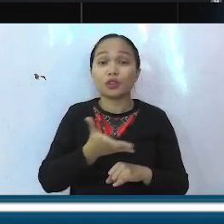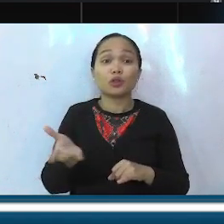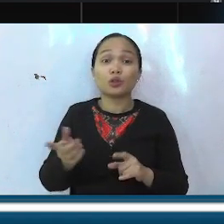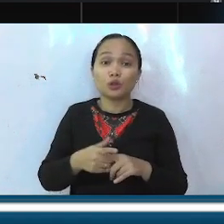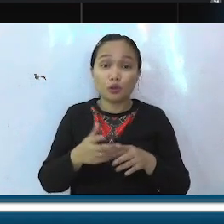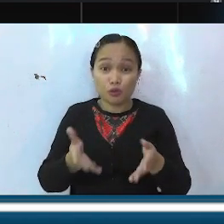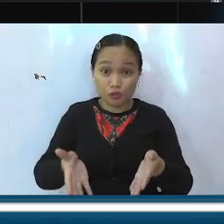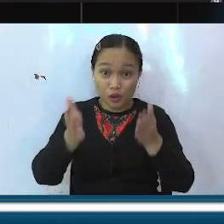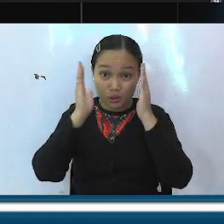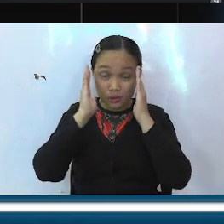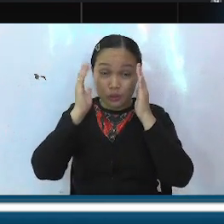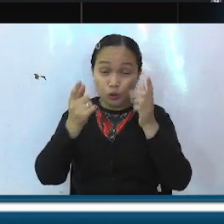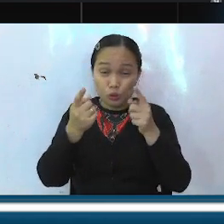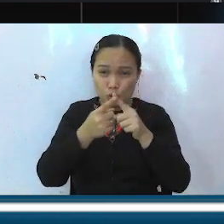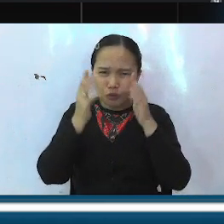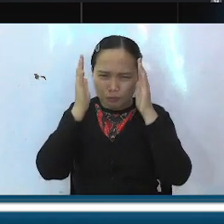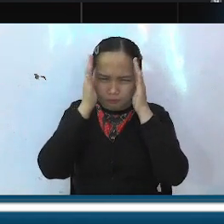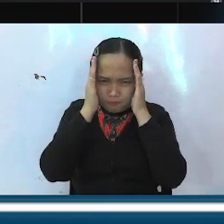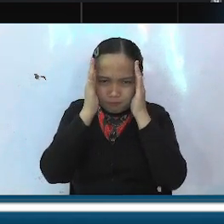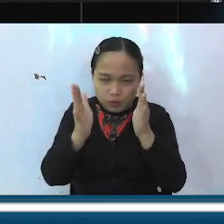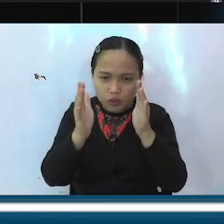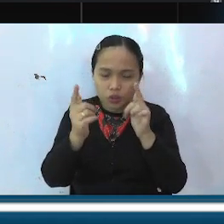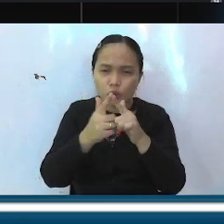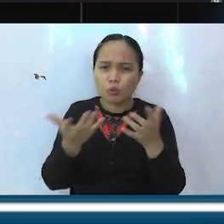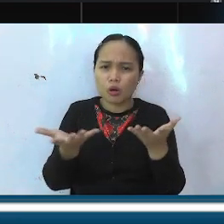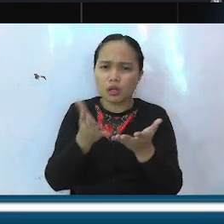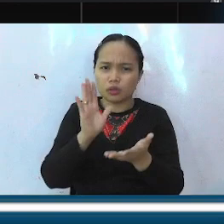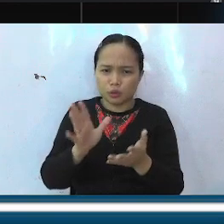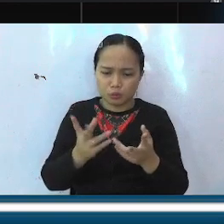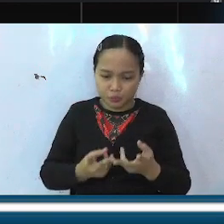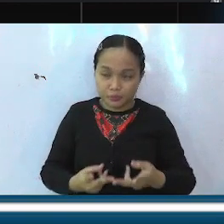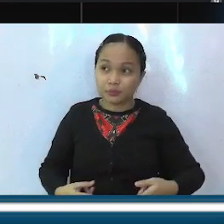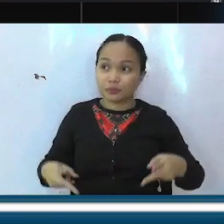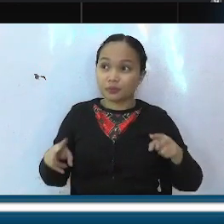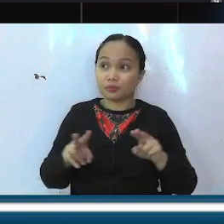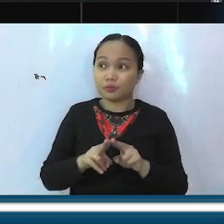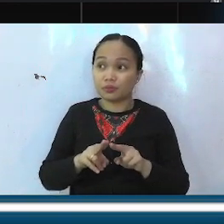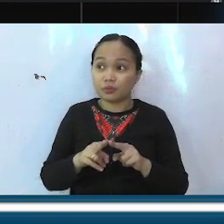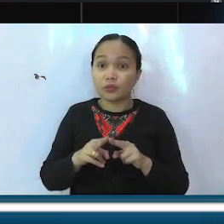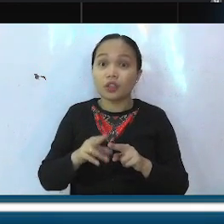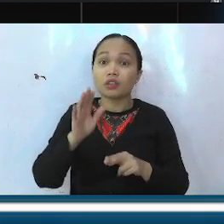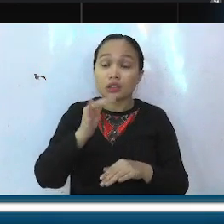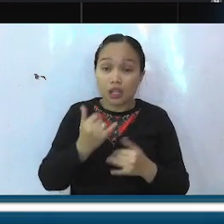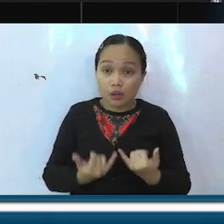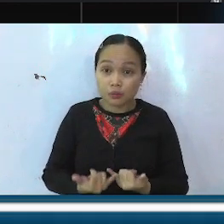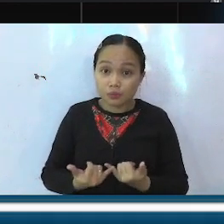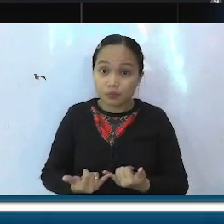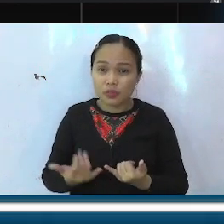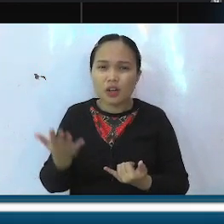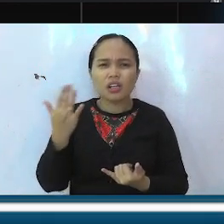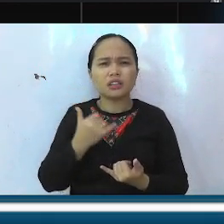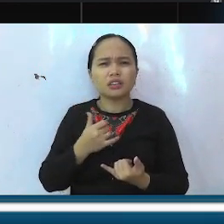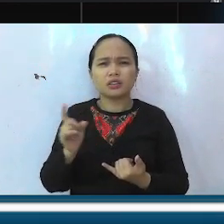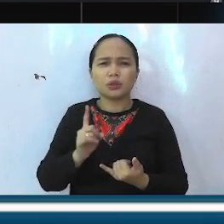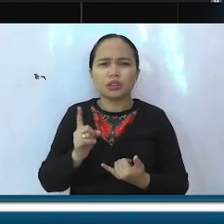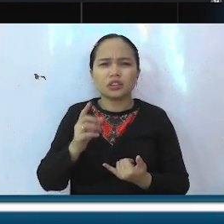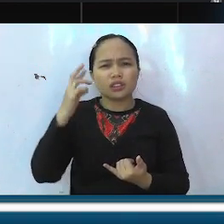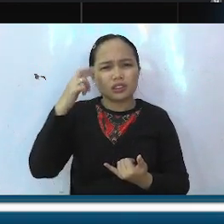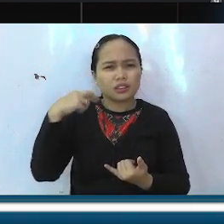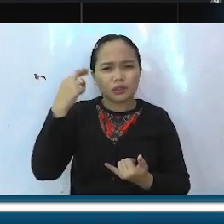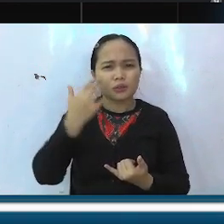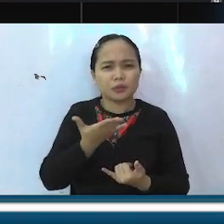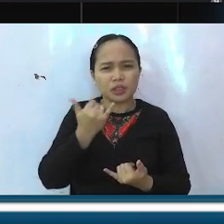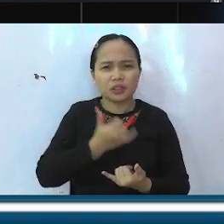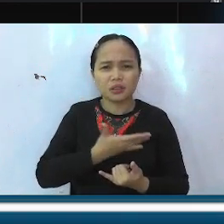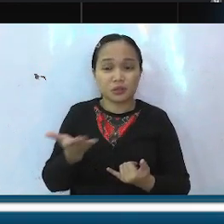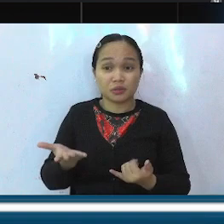on your position right now. Yes. Pay attention to your position or on your position right now. What the reason why you are here,